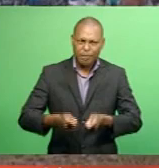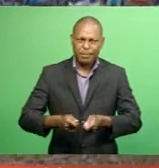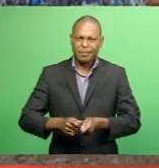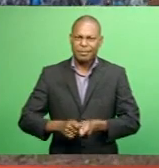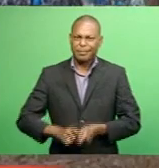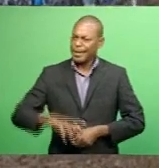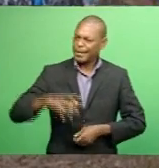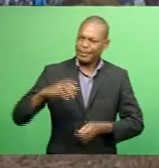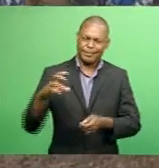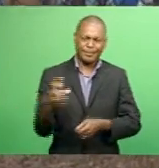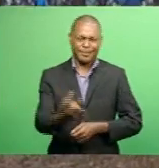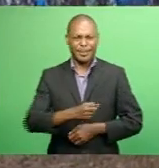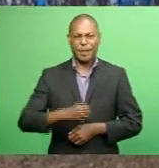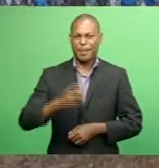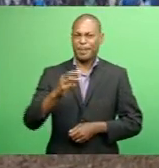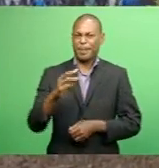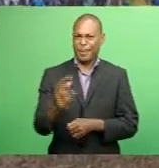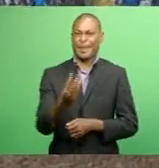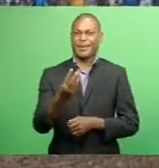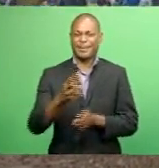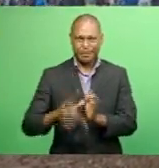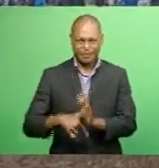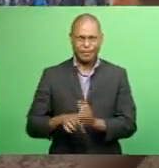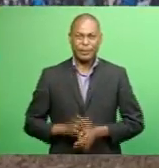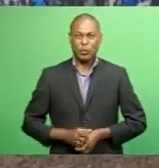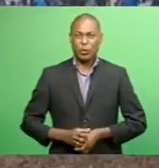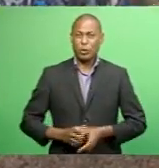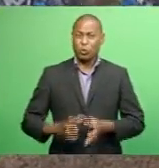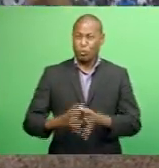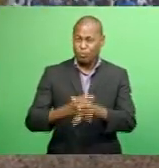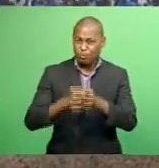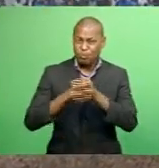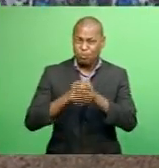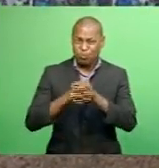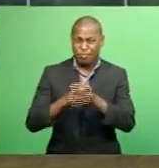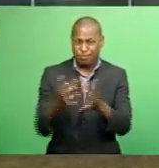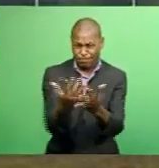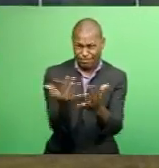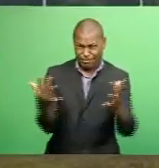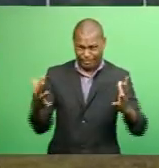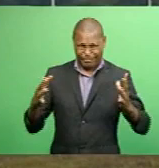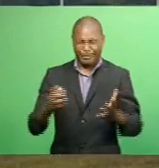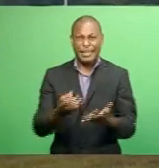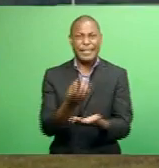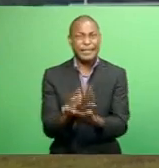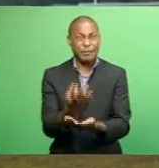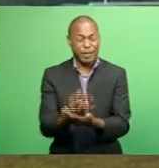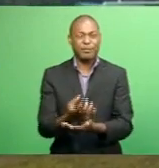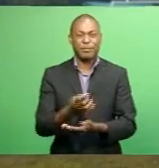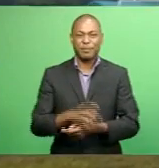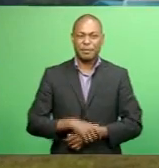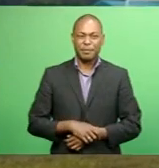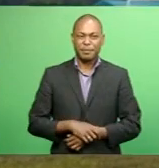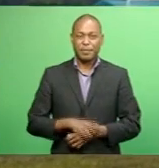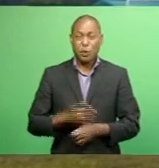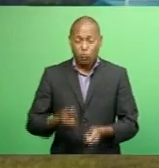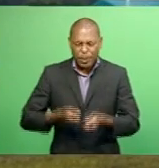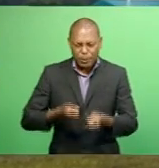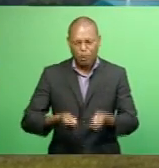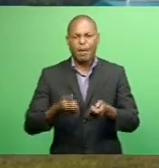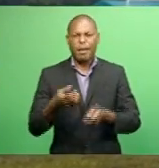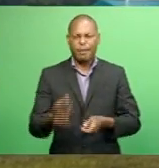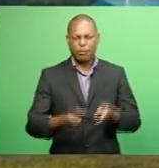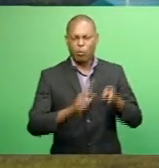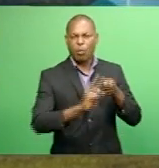FRU Super 7 series in front of a packed Ratu Nganulau ground in Savusavu. The tries were scored by Rusia Tenasobe,